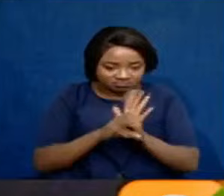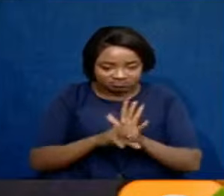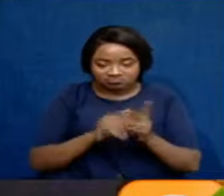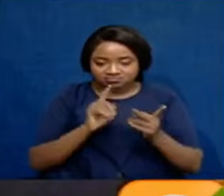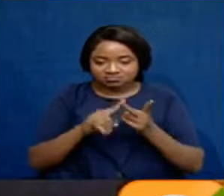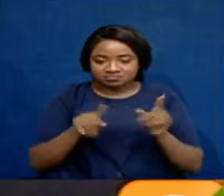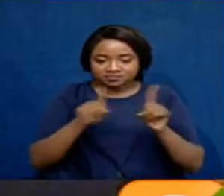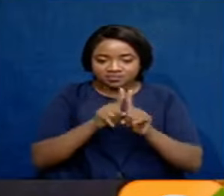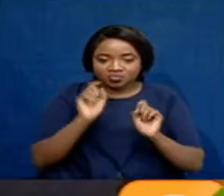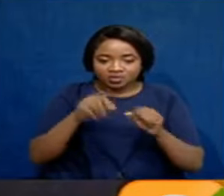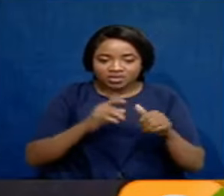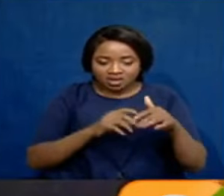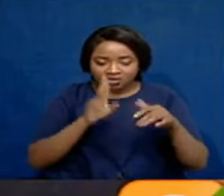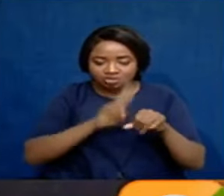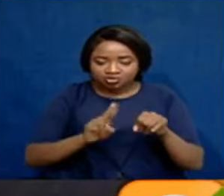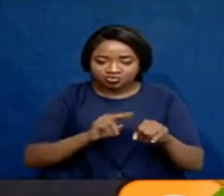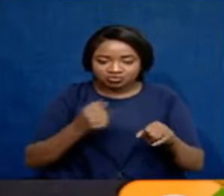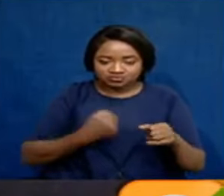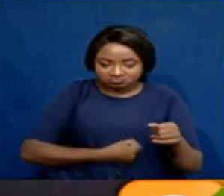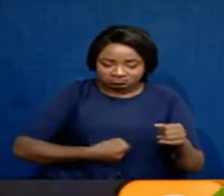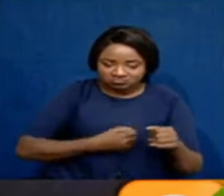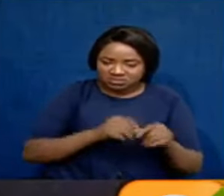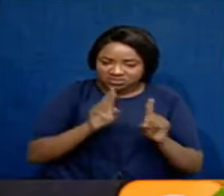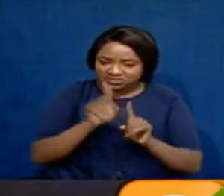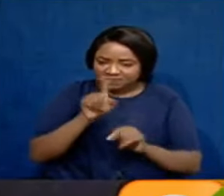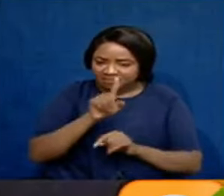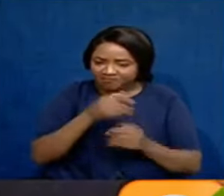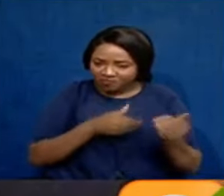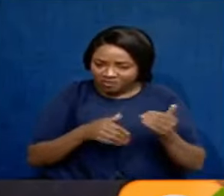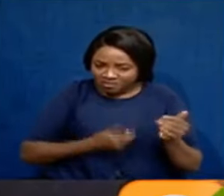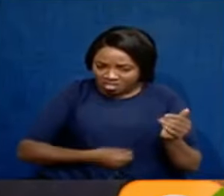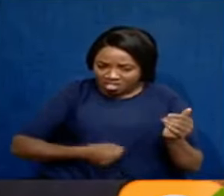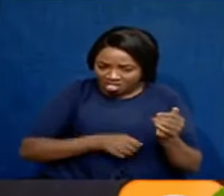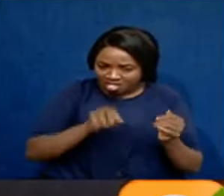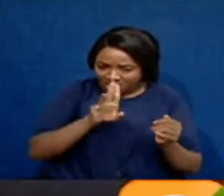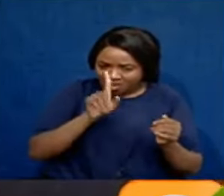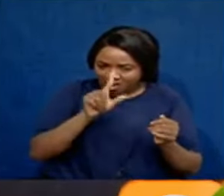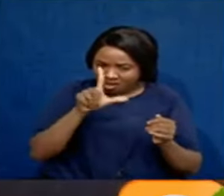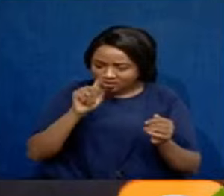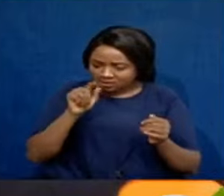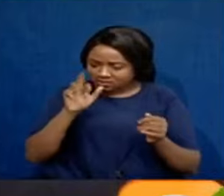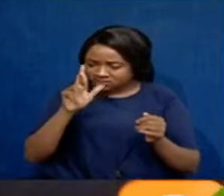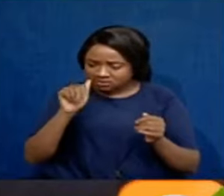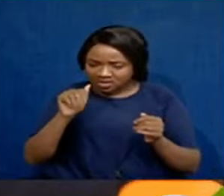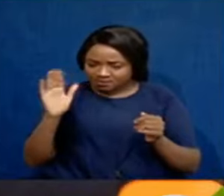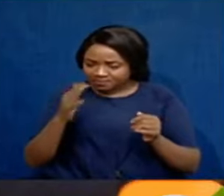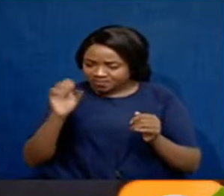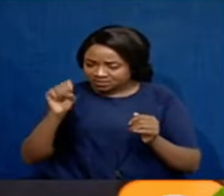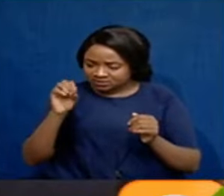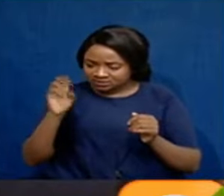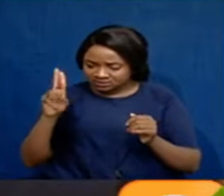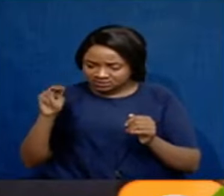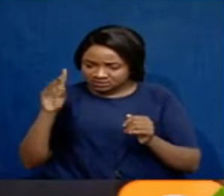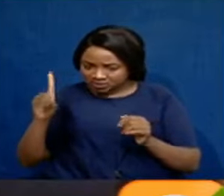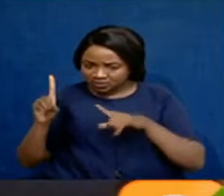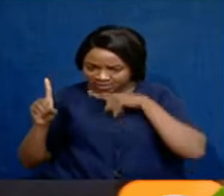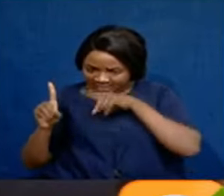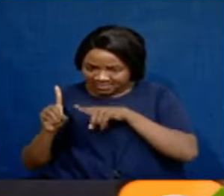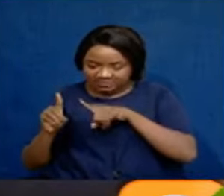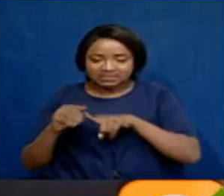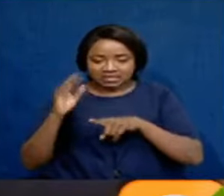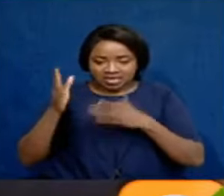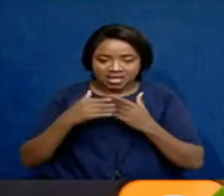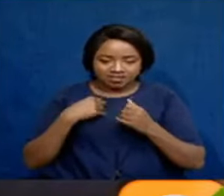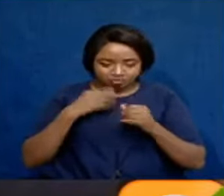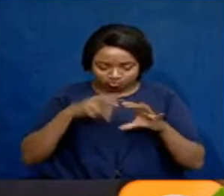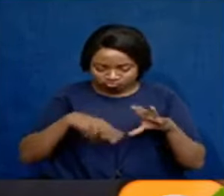like ultrasound to check. People are even going now to use MRI. And PSA is something which you don't need